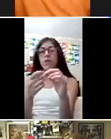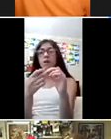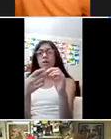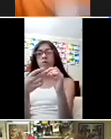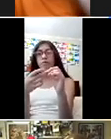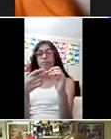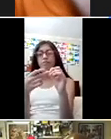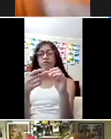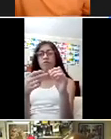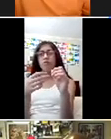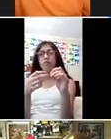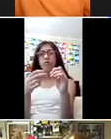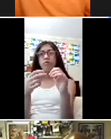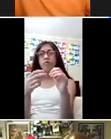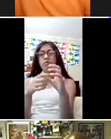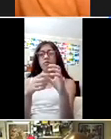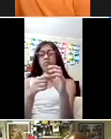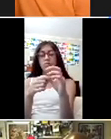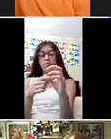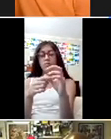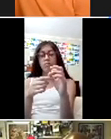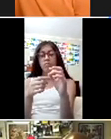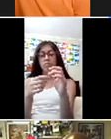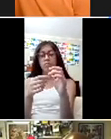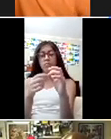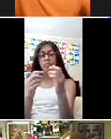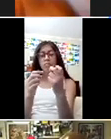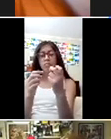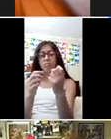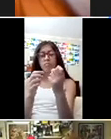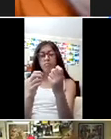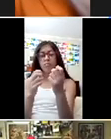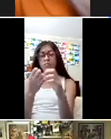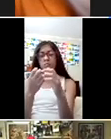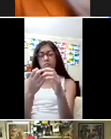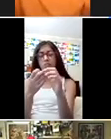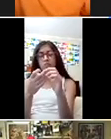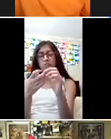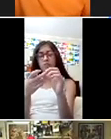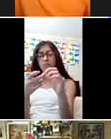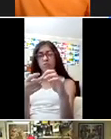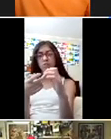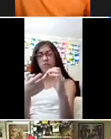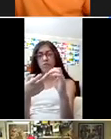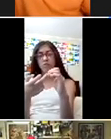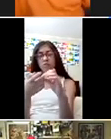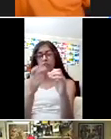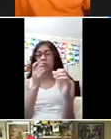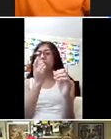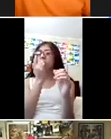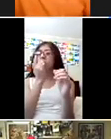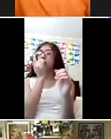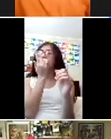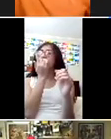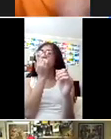carnality. They were spiritually immature and had stopped living to please the Lord. Paul said they were babes in